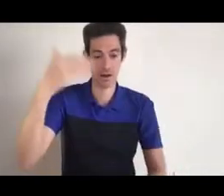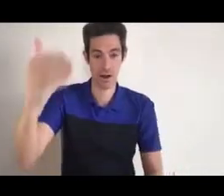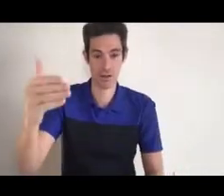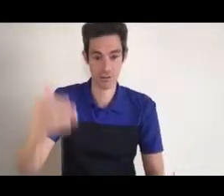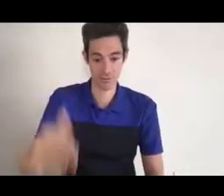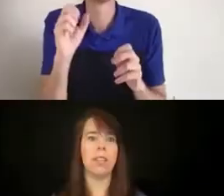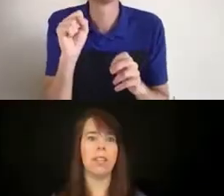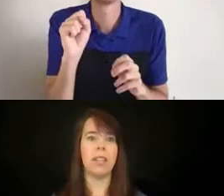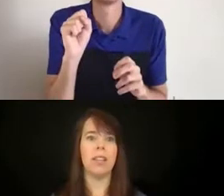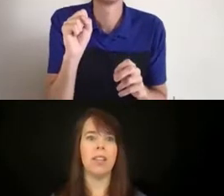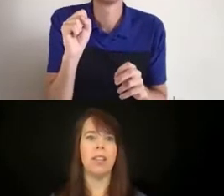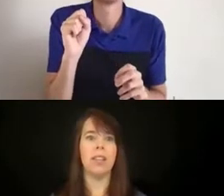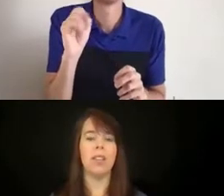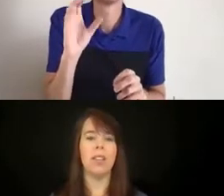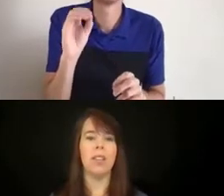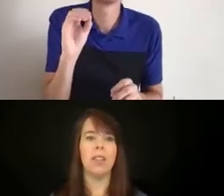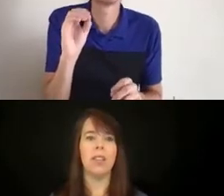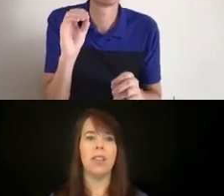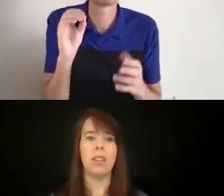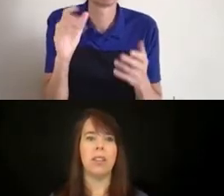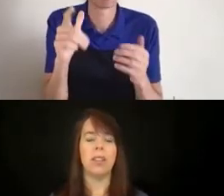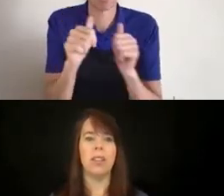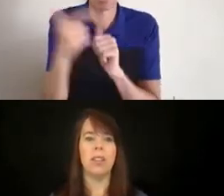All set? Okay.